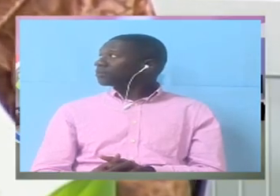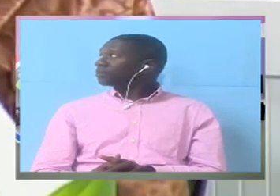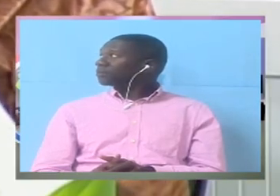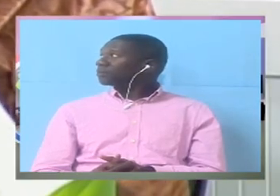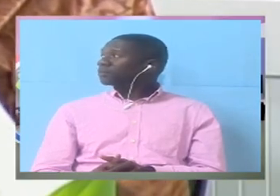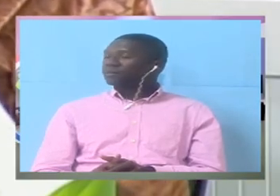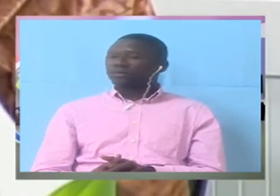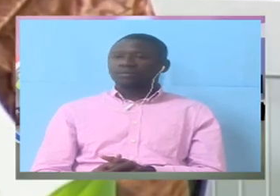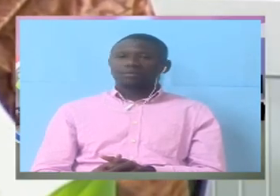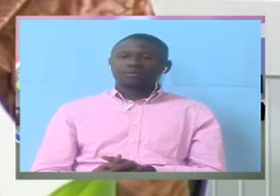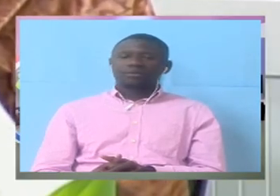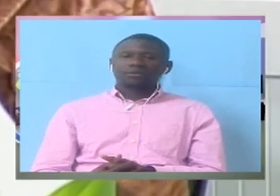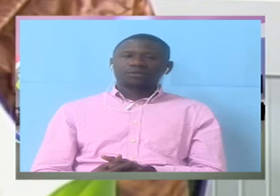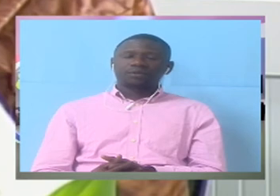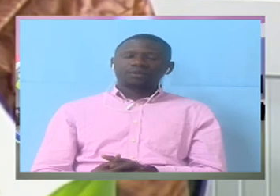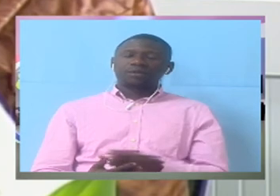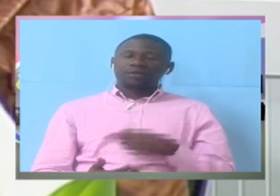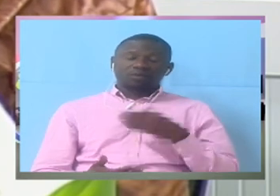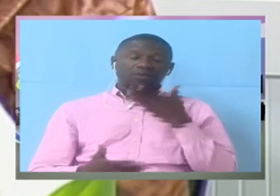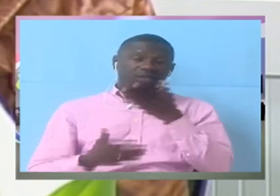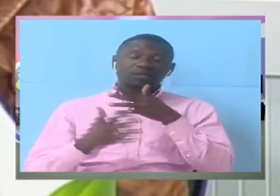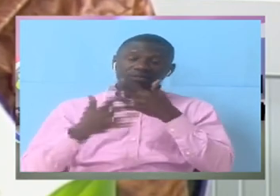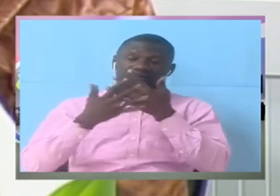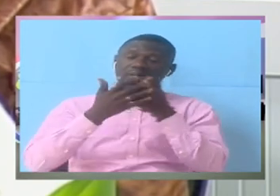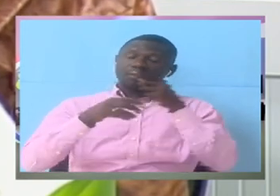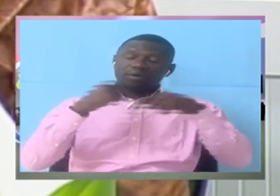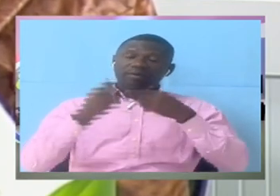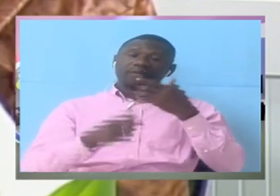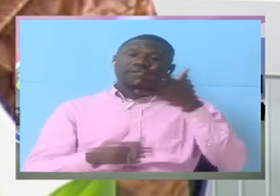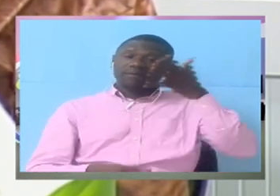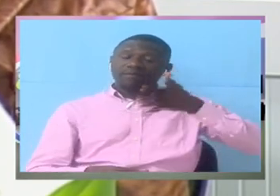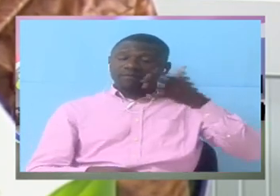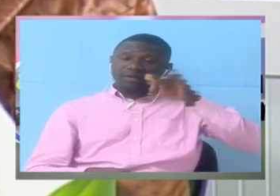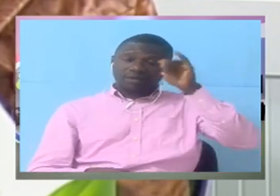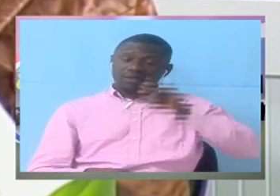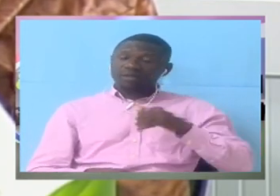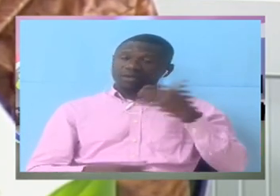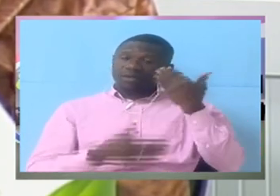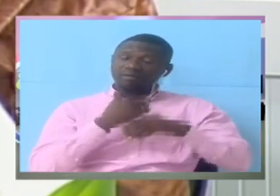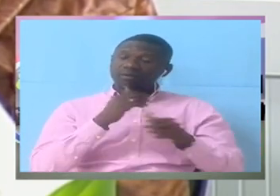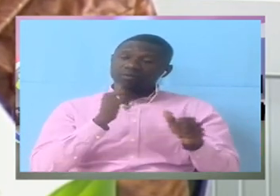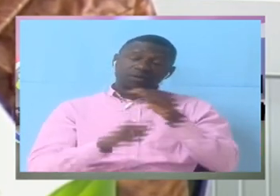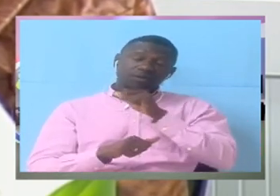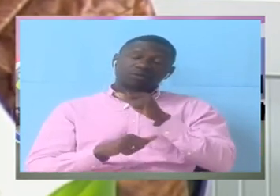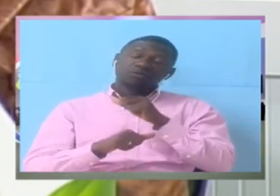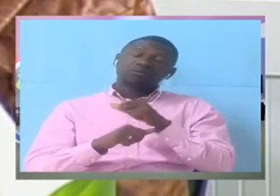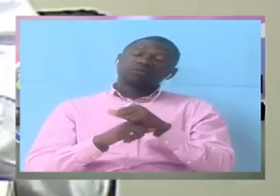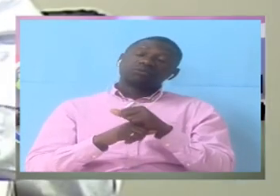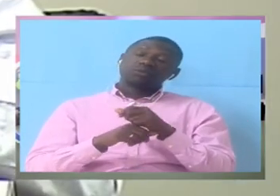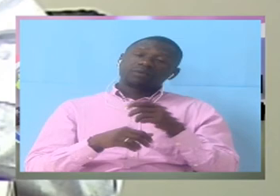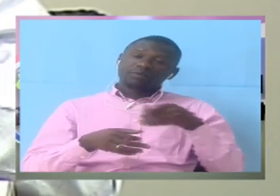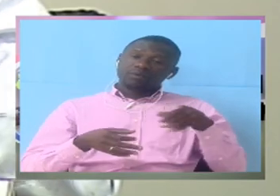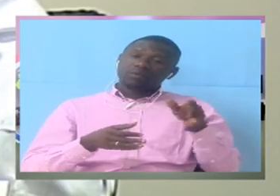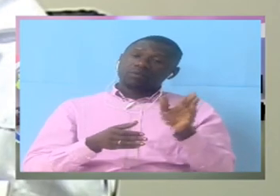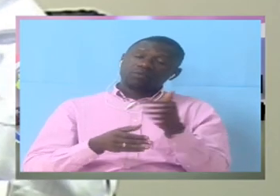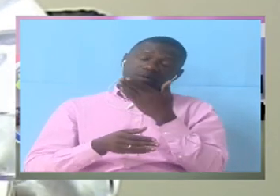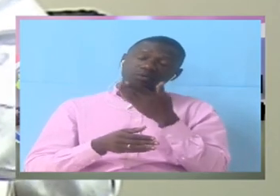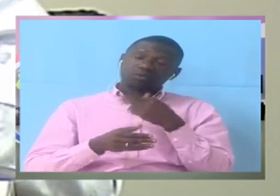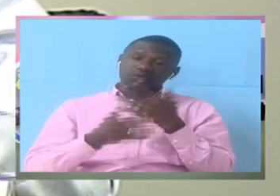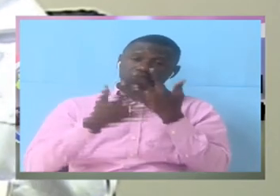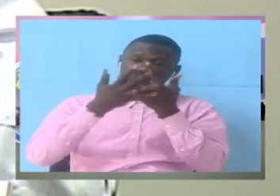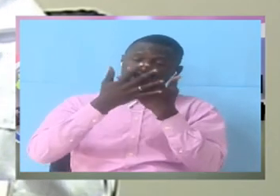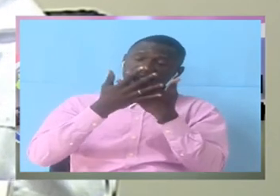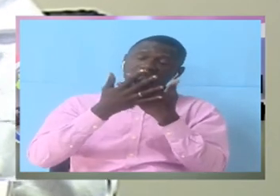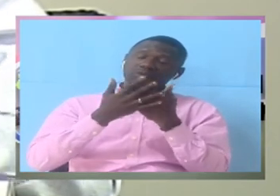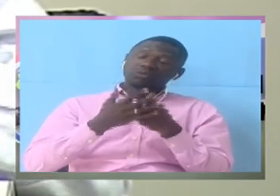He was in jail for 15 years and he never went to court. It was a Christian organization. Mr. Witness, could you kindly